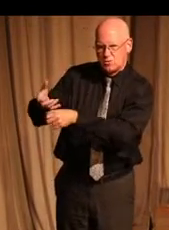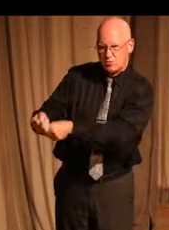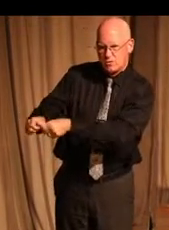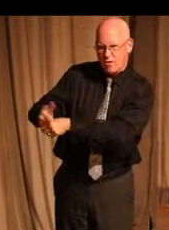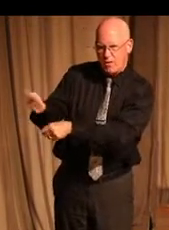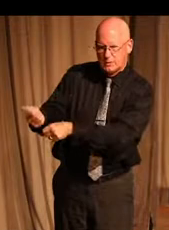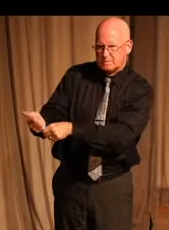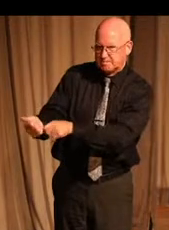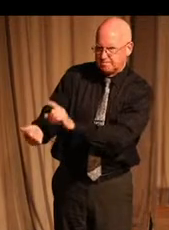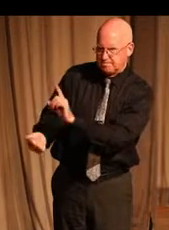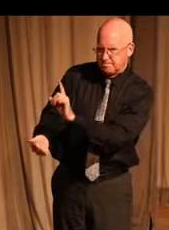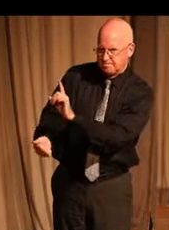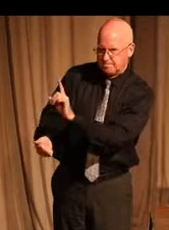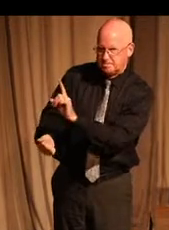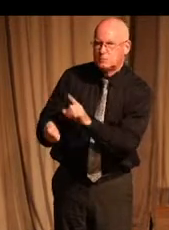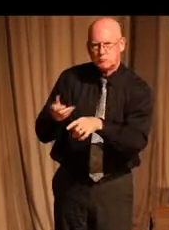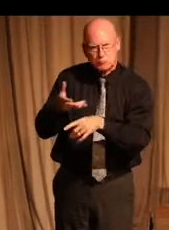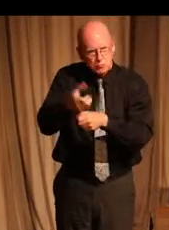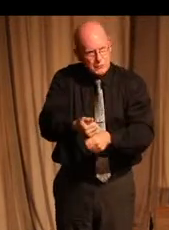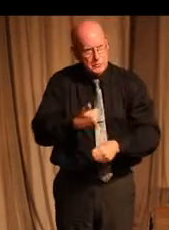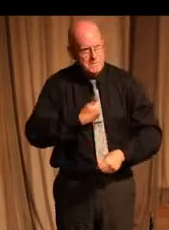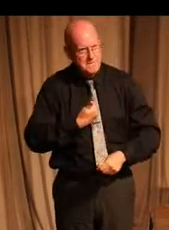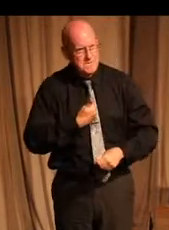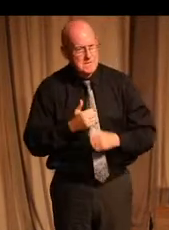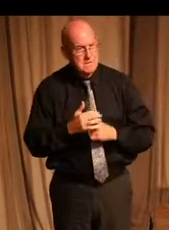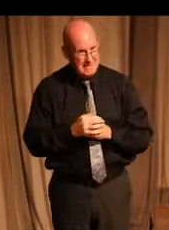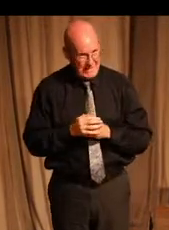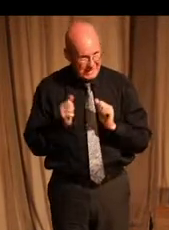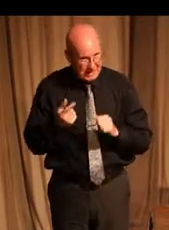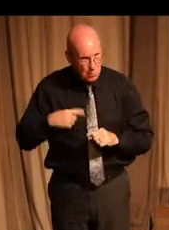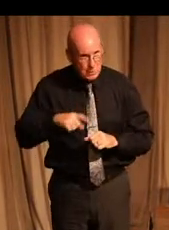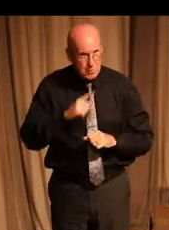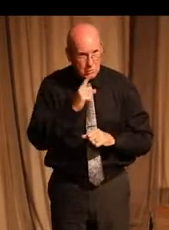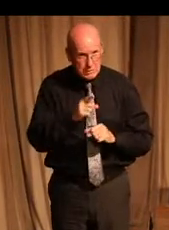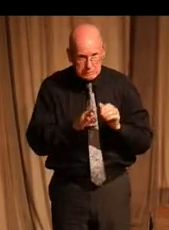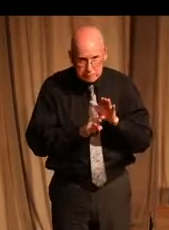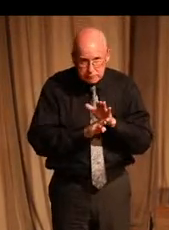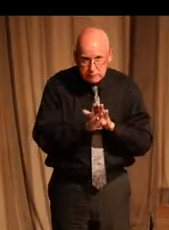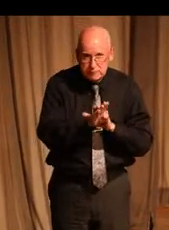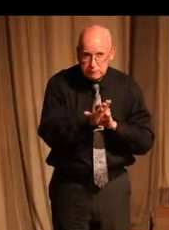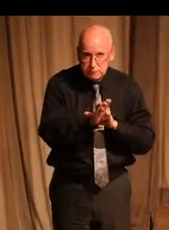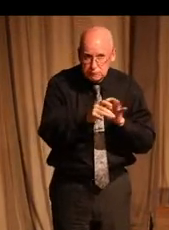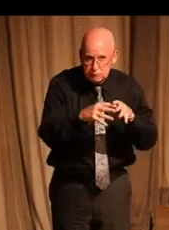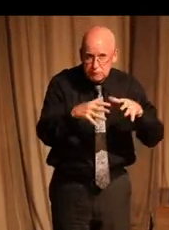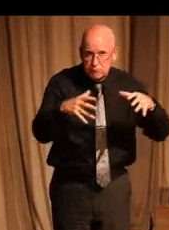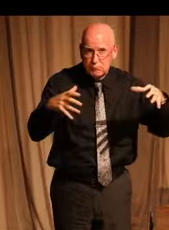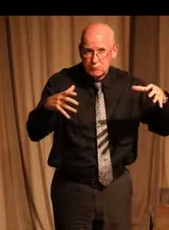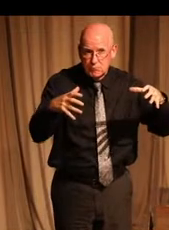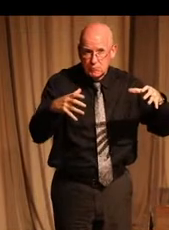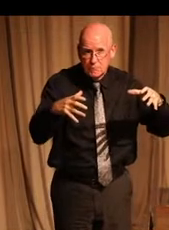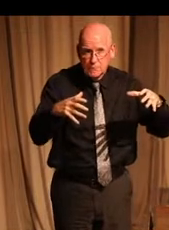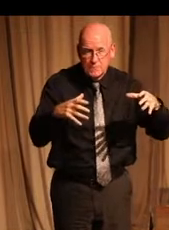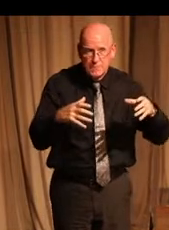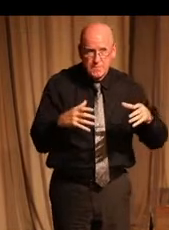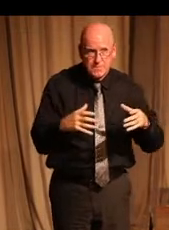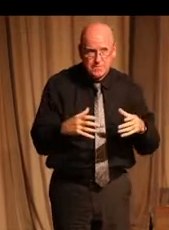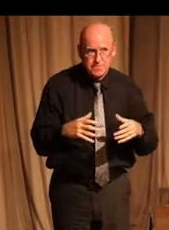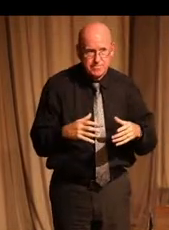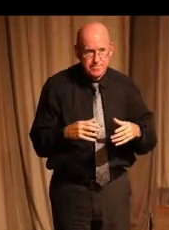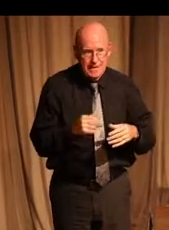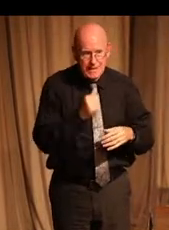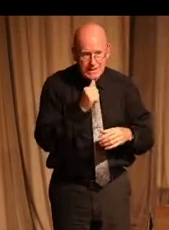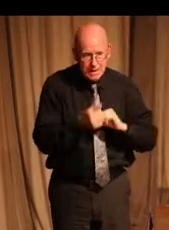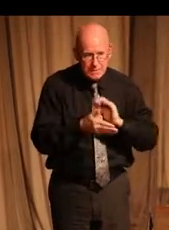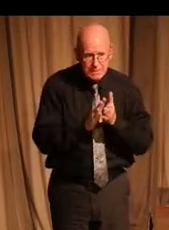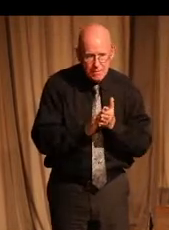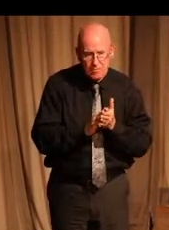And are those spaces meant to be sustainable? You know, can we really grow and not